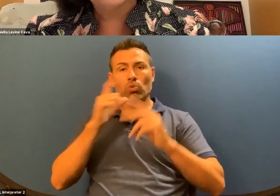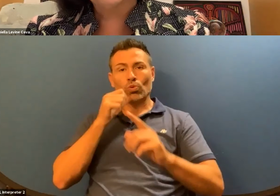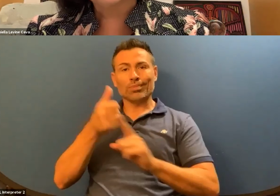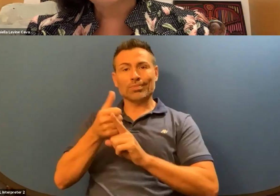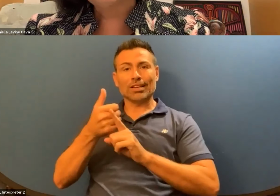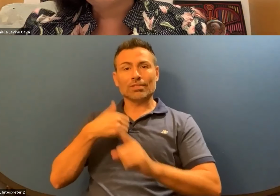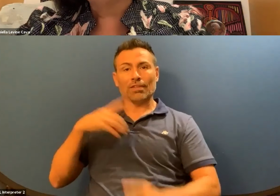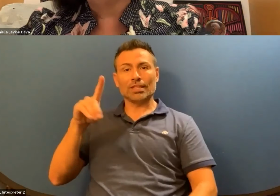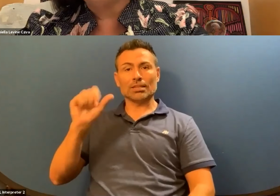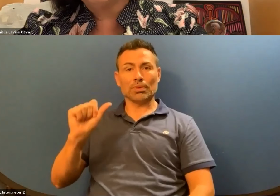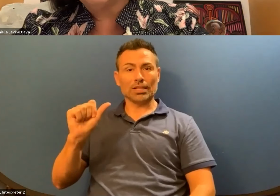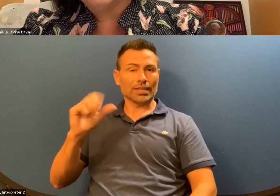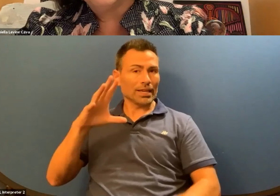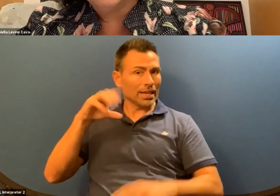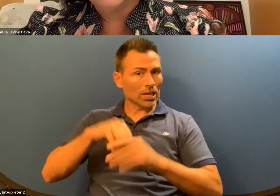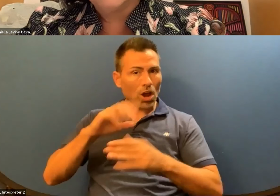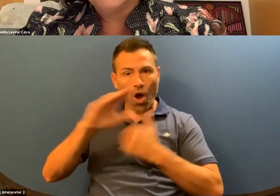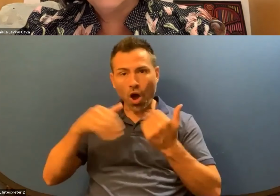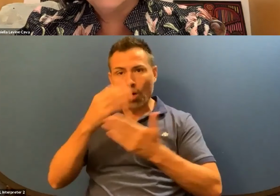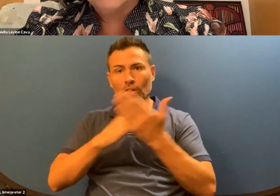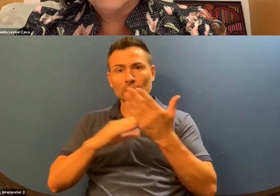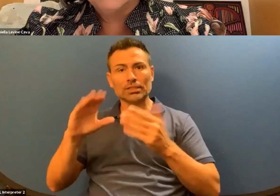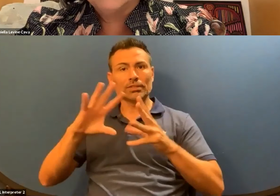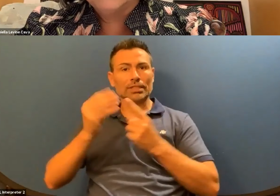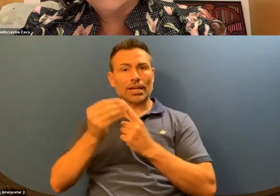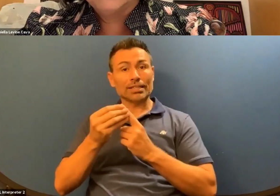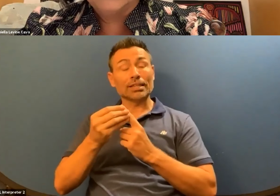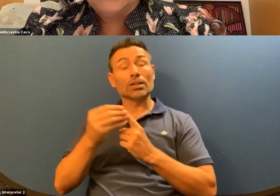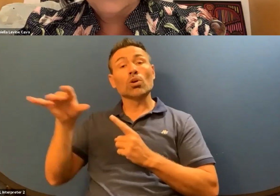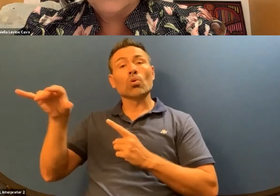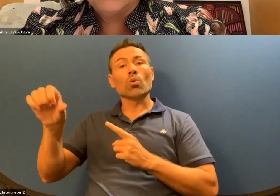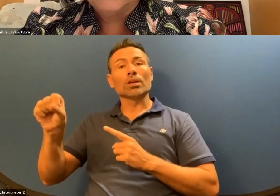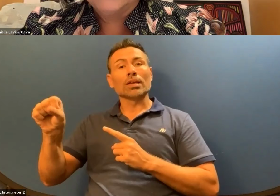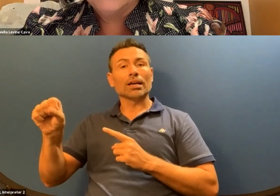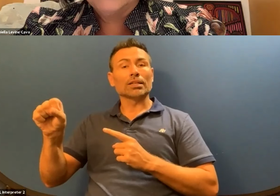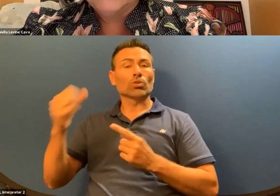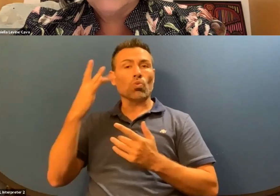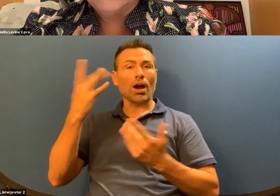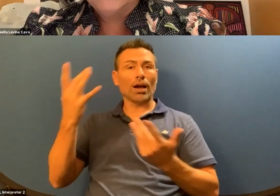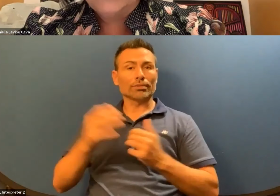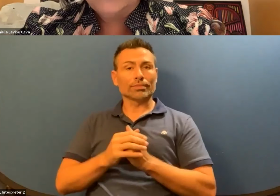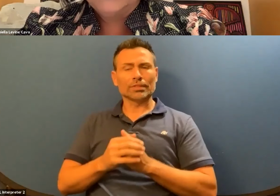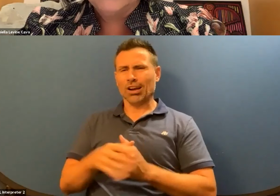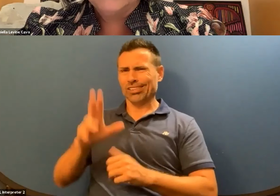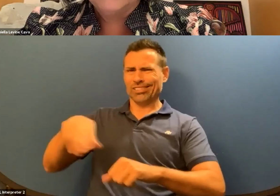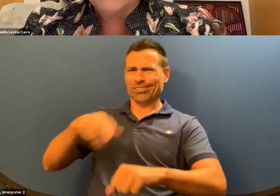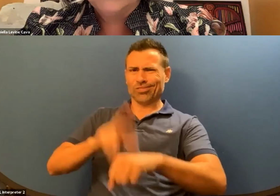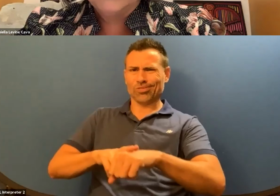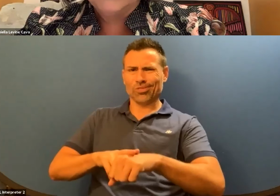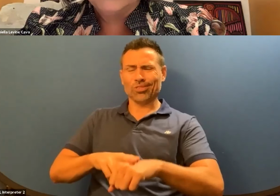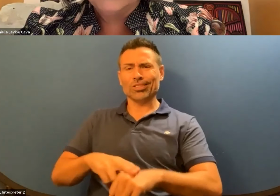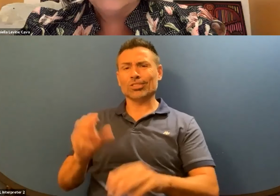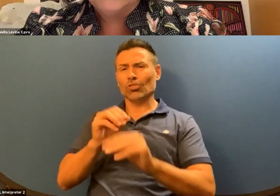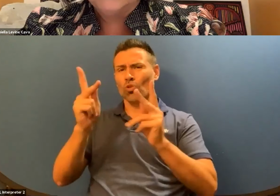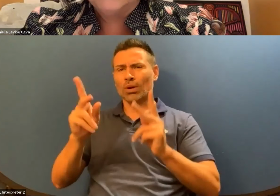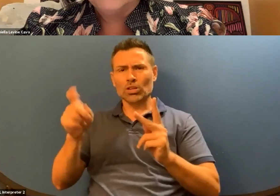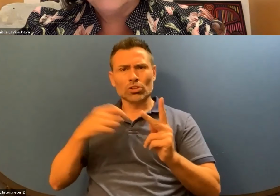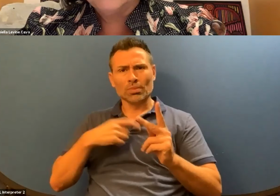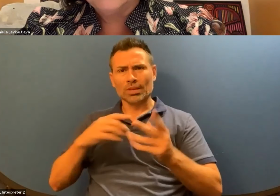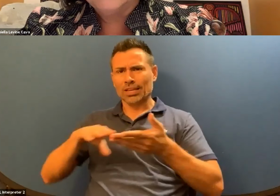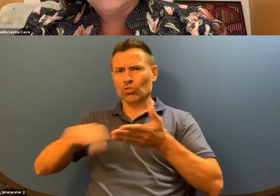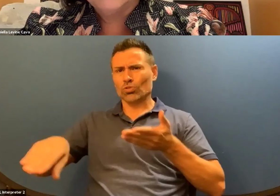if yes, what policies would you support to achieve this goal? Yes, of course. Nobody should be excluded from any kind of housing, whether